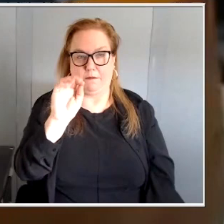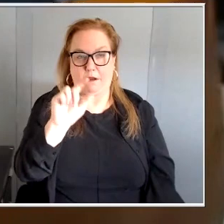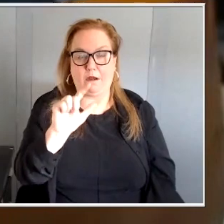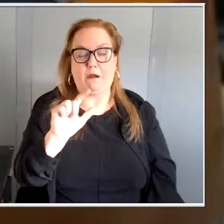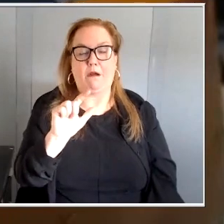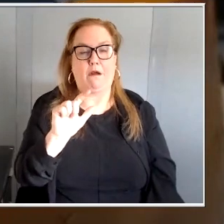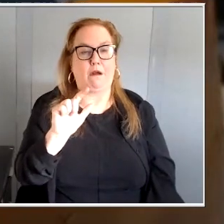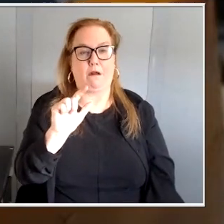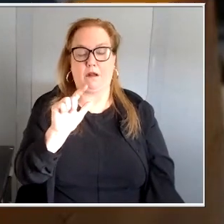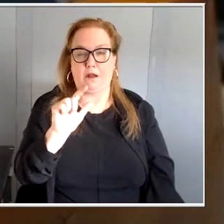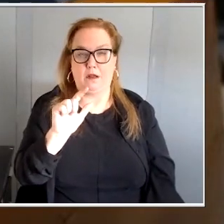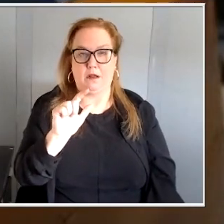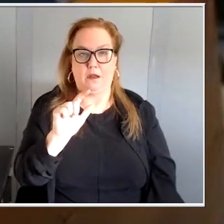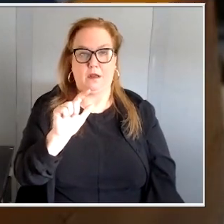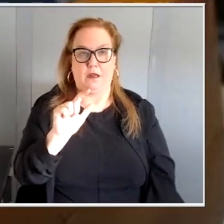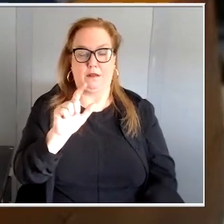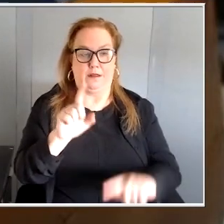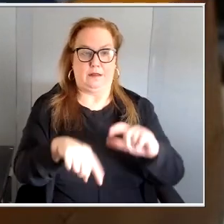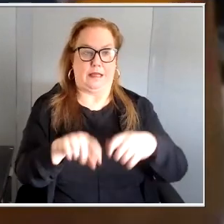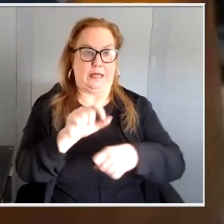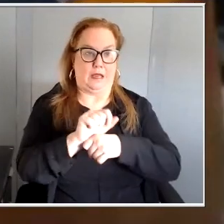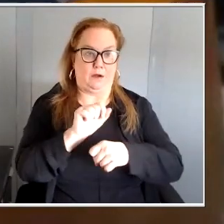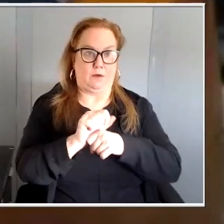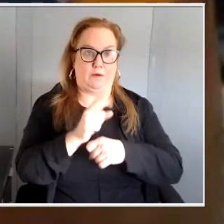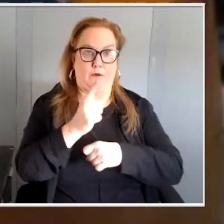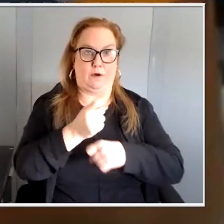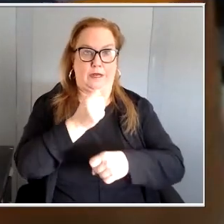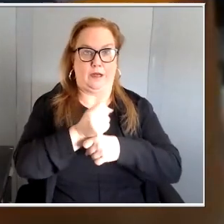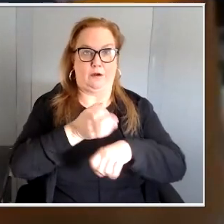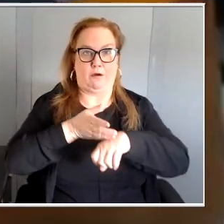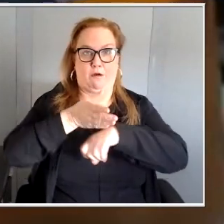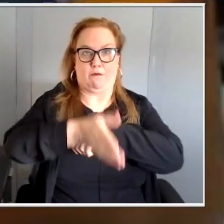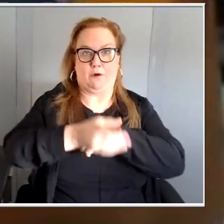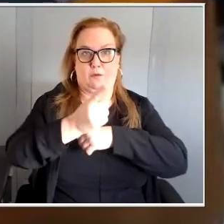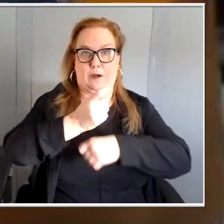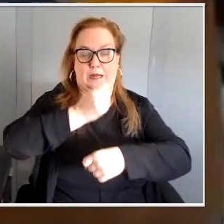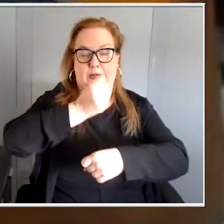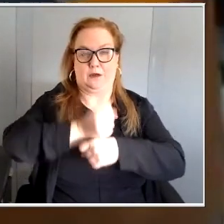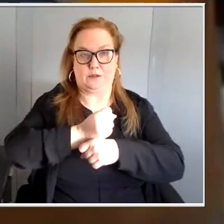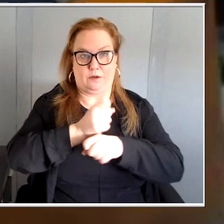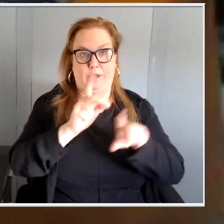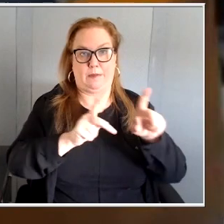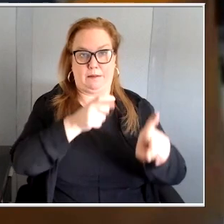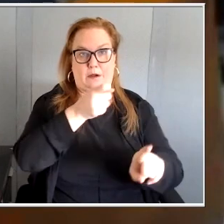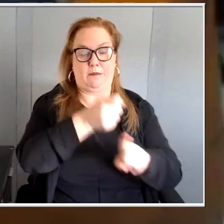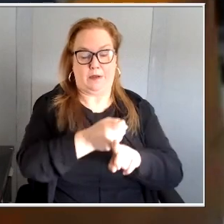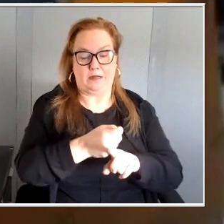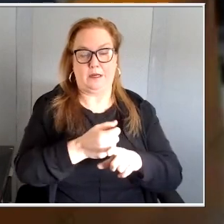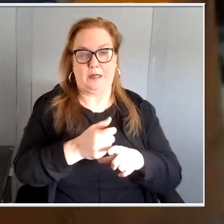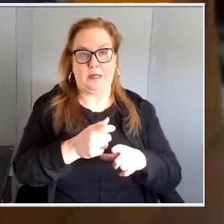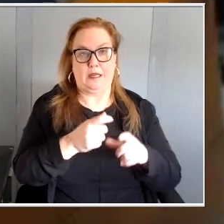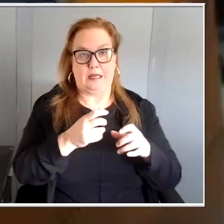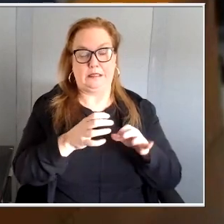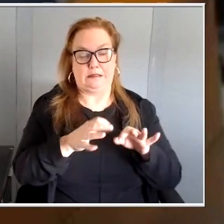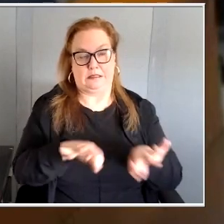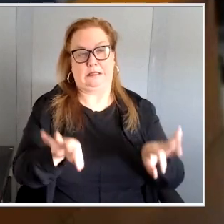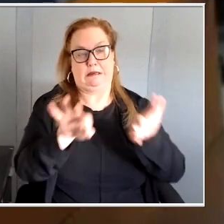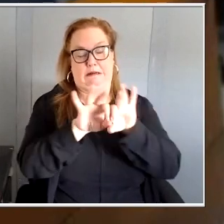been knocked out of working for over a year. So for those who are impacted, it's a very significant thing.